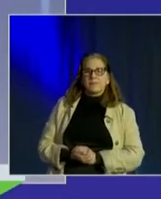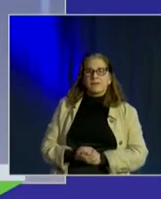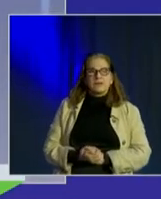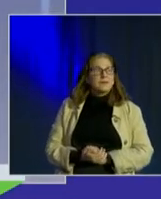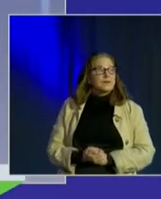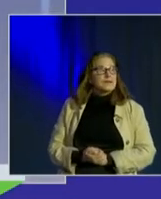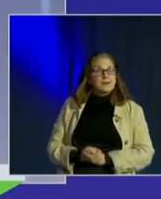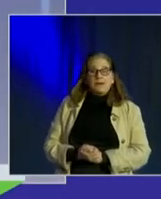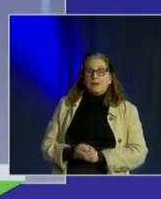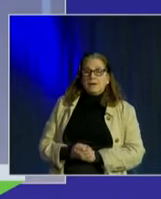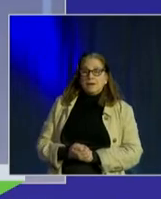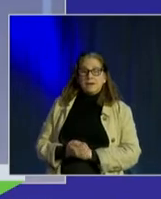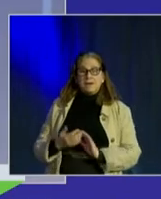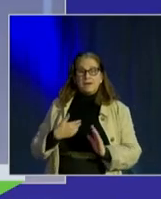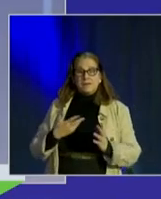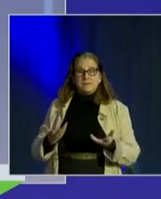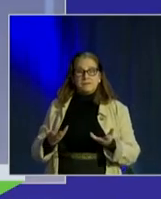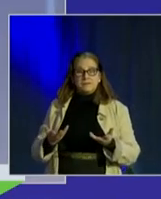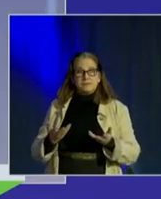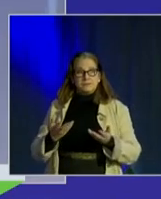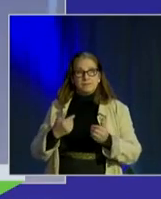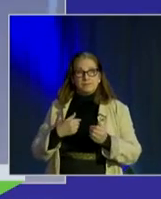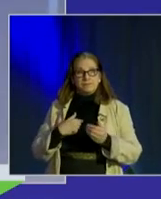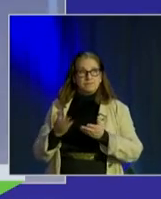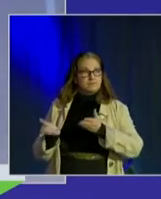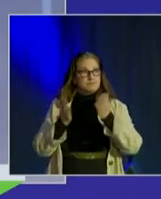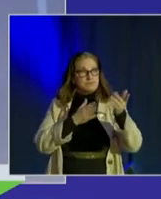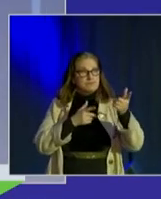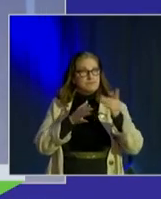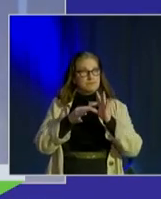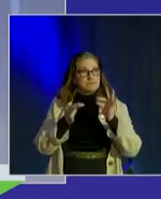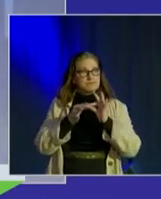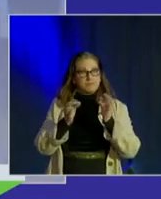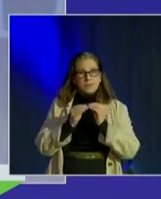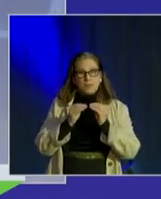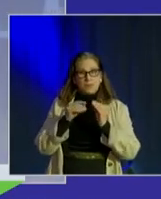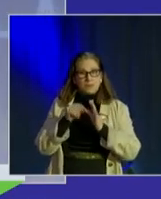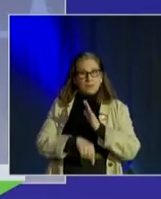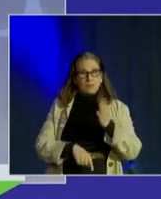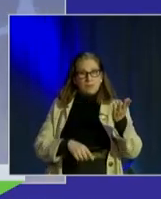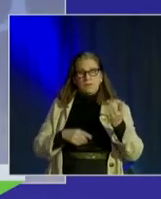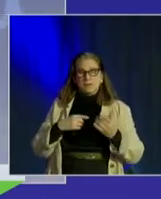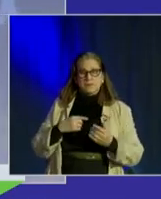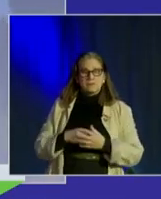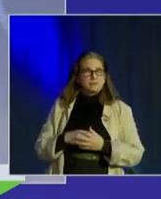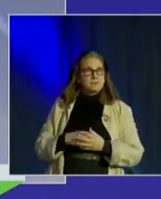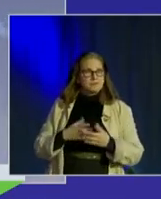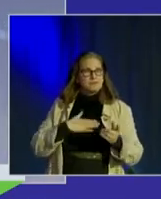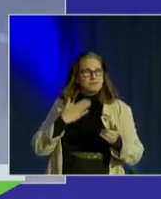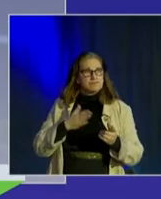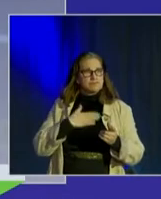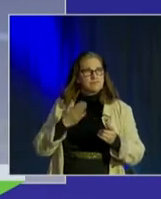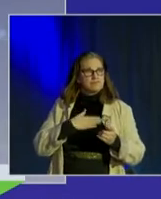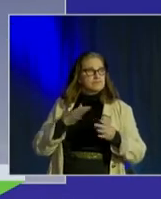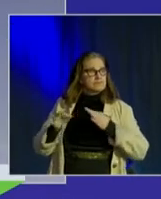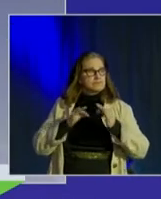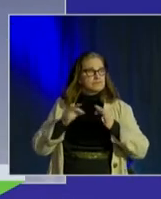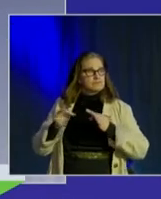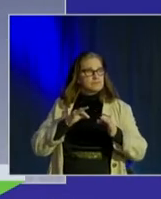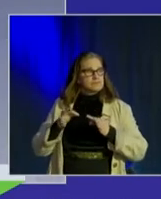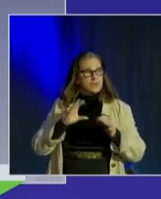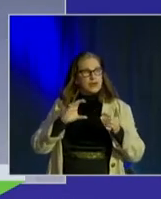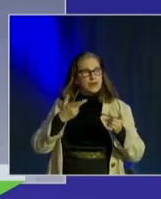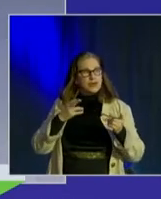thanks to the mayor and her bold approach to this, we're actually going to and have stood up a gun violence